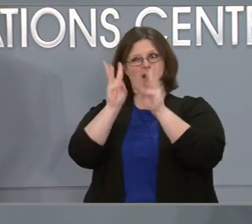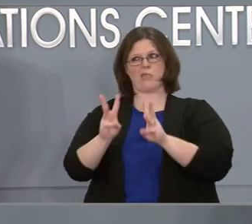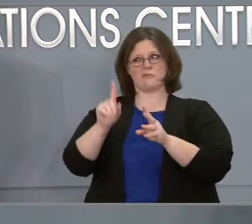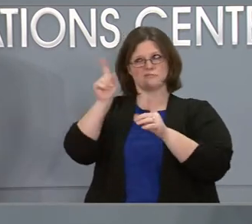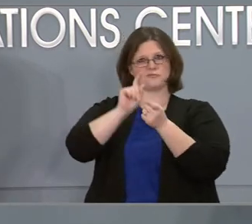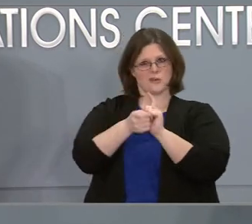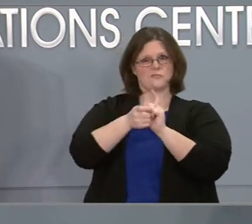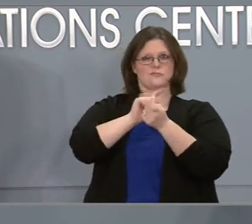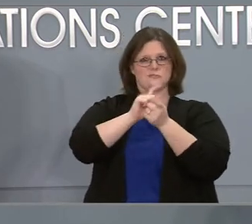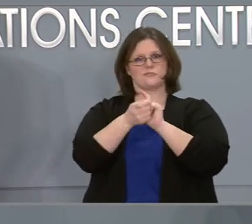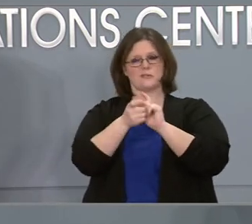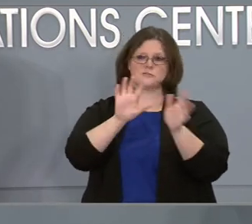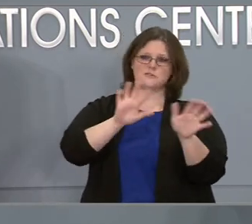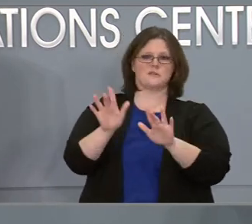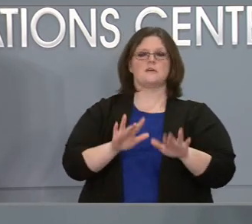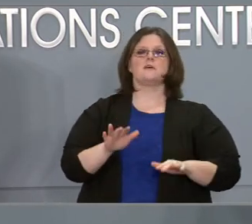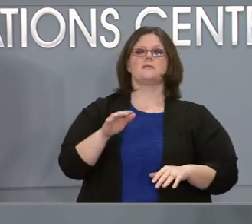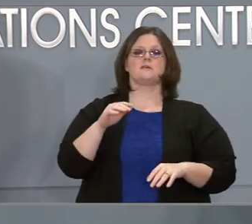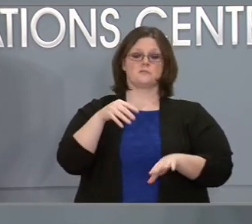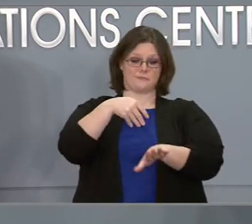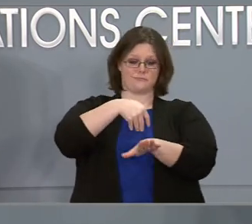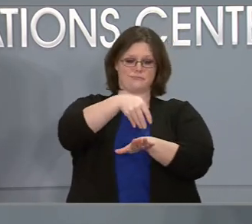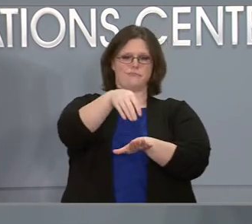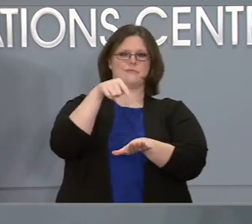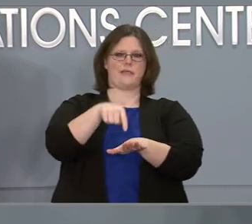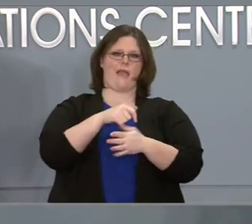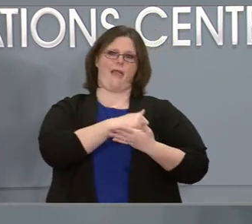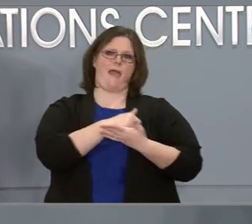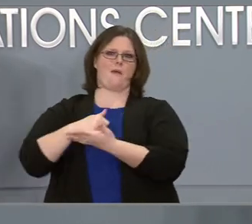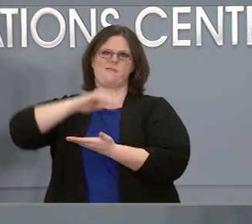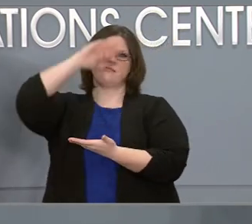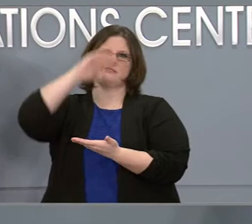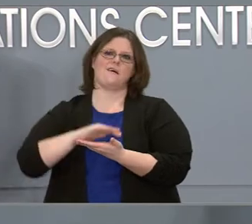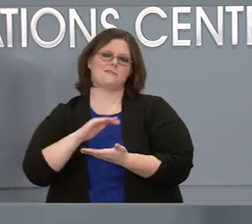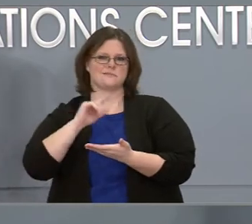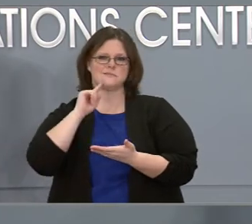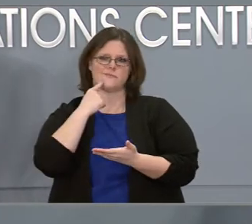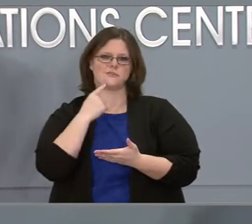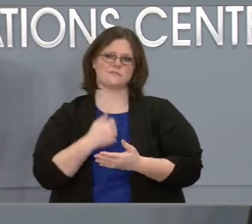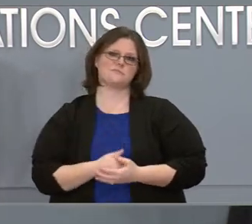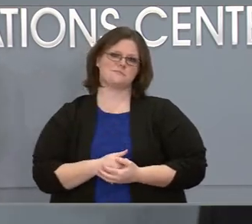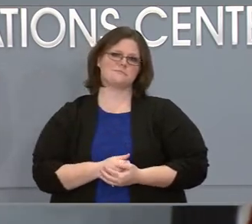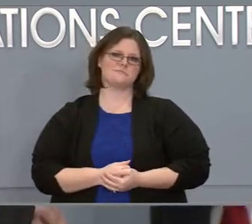that to prepare to save, you know, the roadways and make them improve, that's what we're going to do.